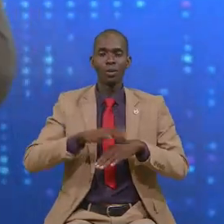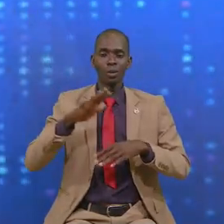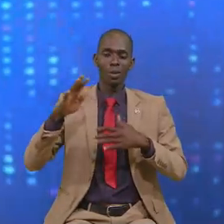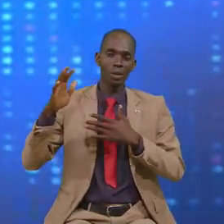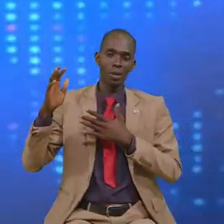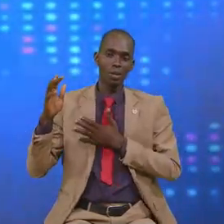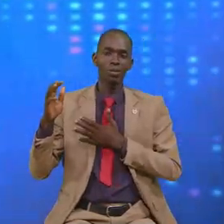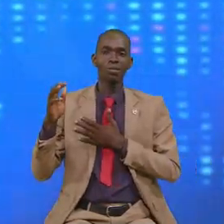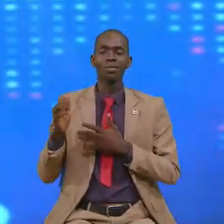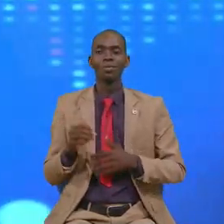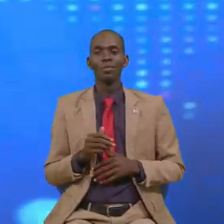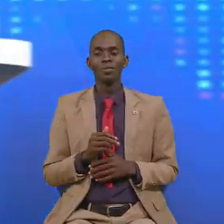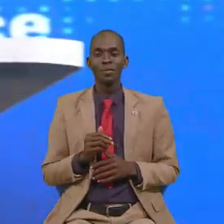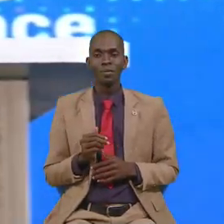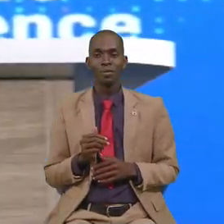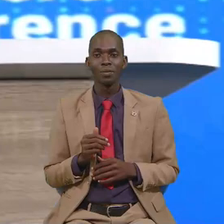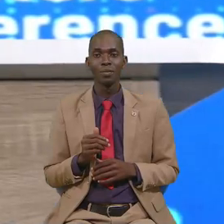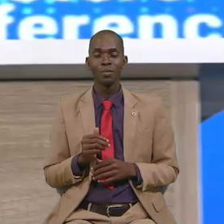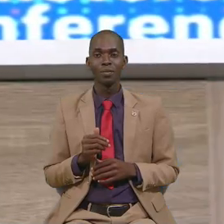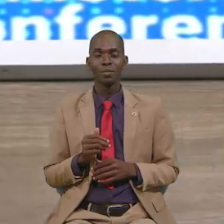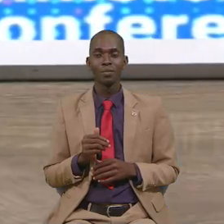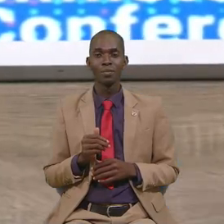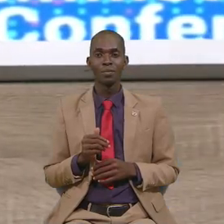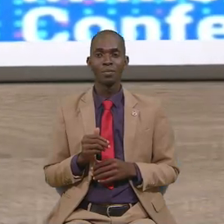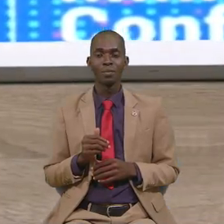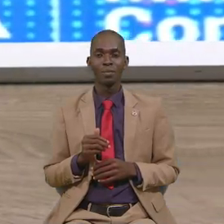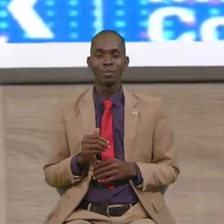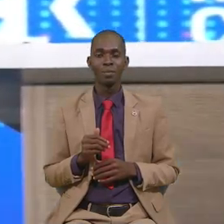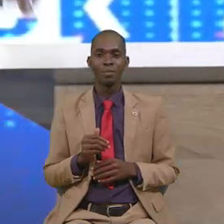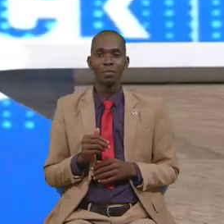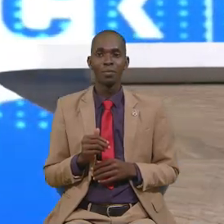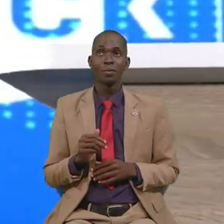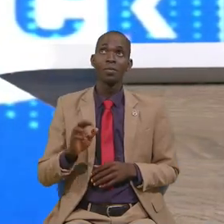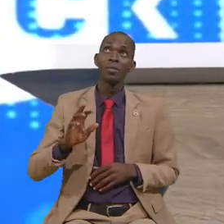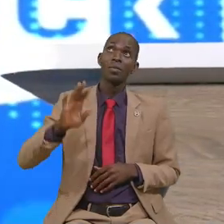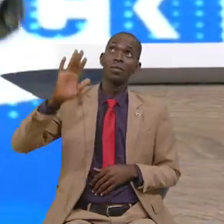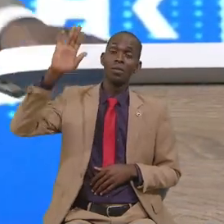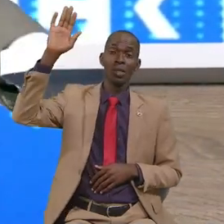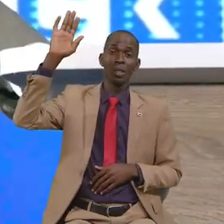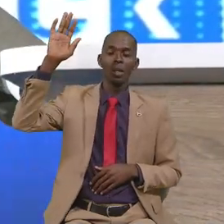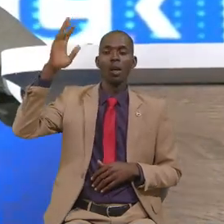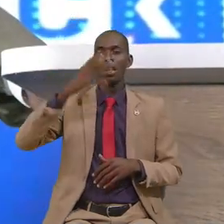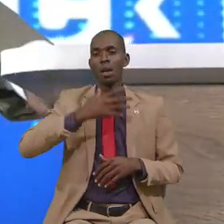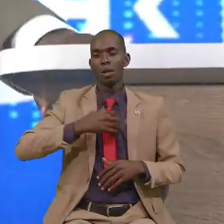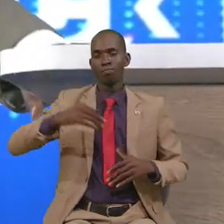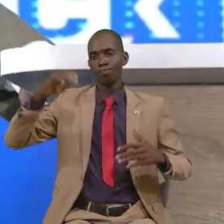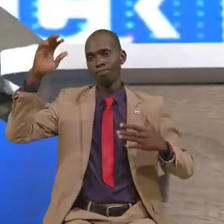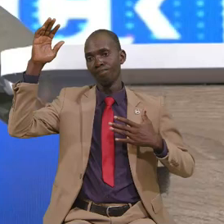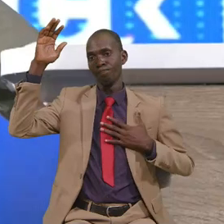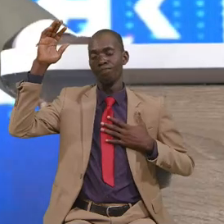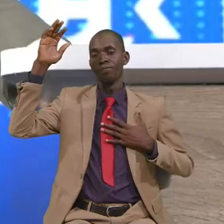heart is, on the left-hand side there. Lay the right hand down. Raise up the other hand.